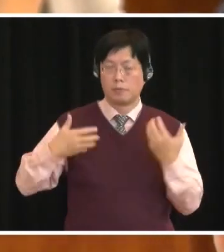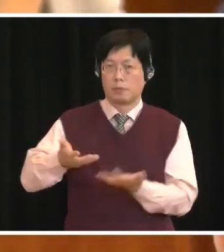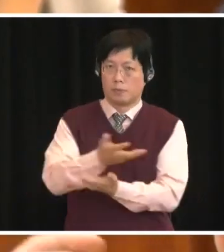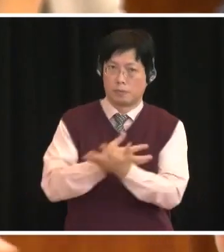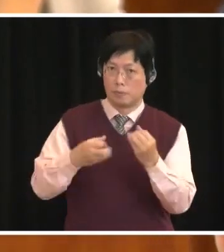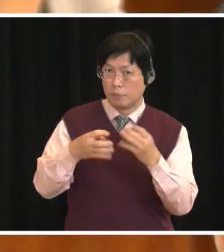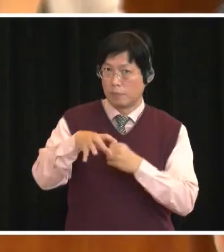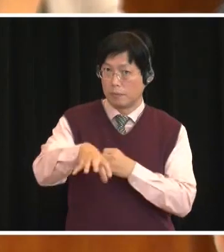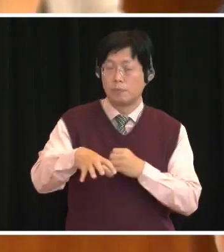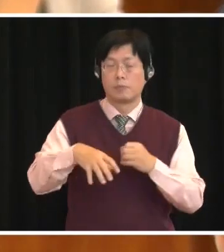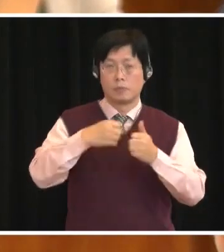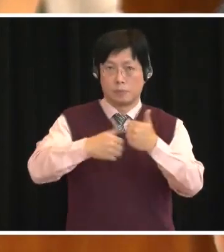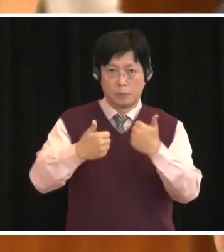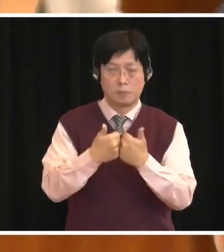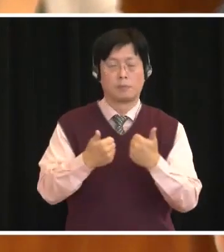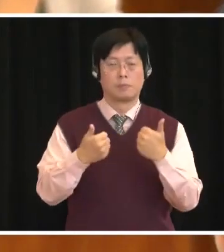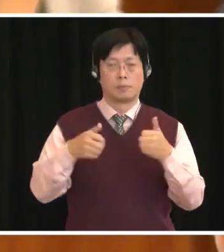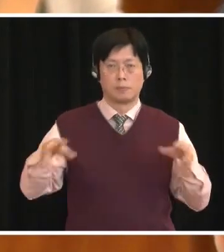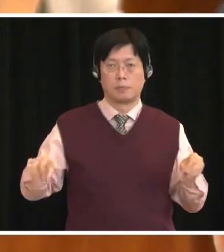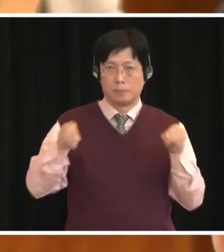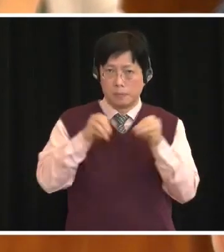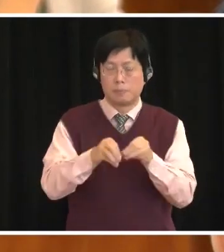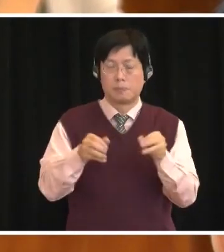it comes to compensation,